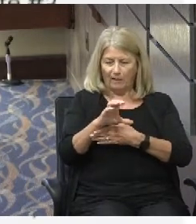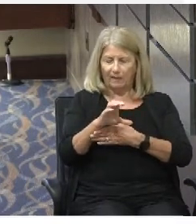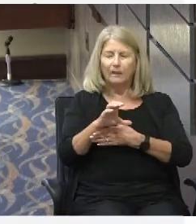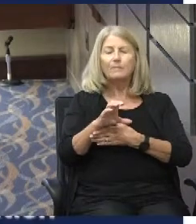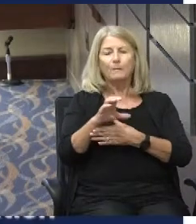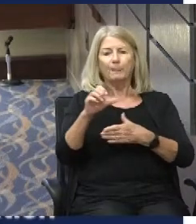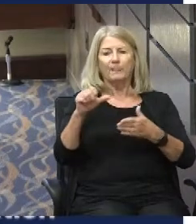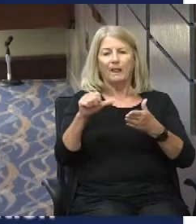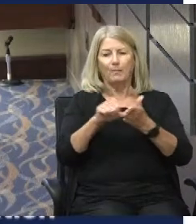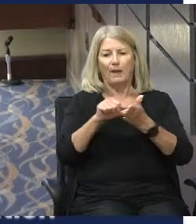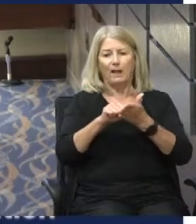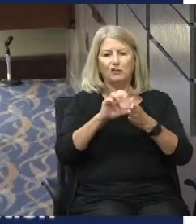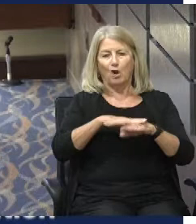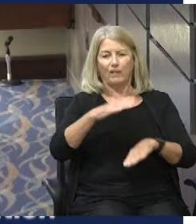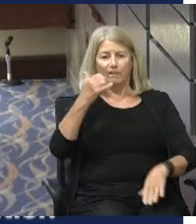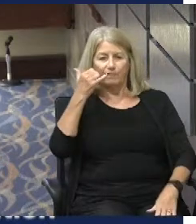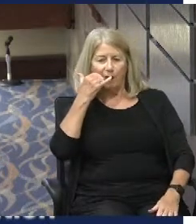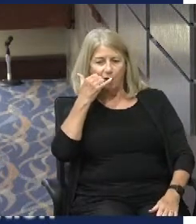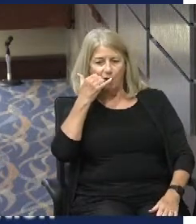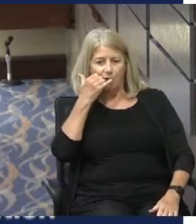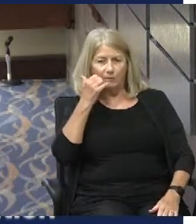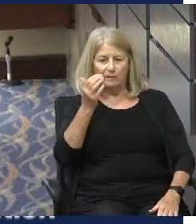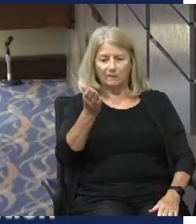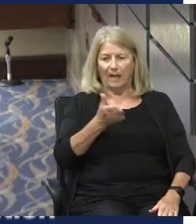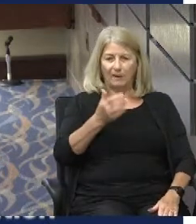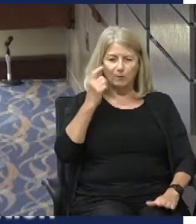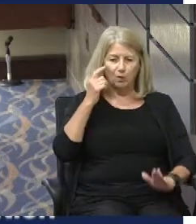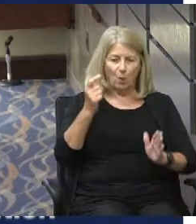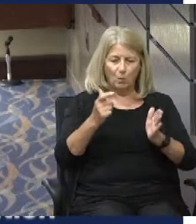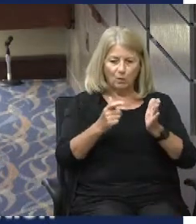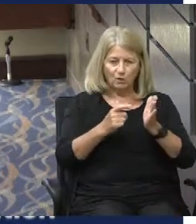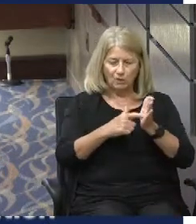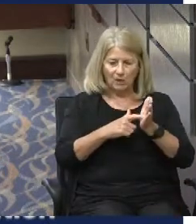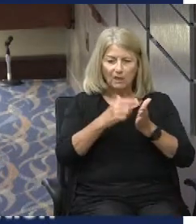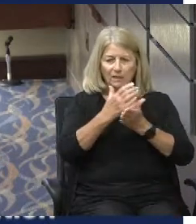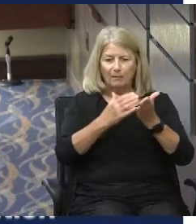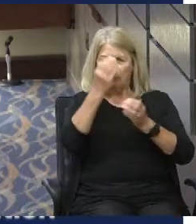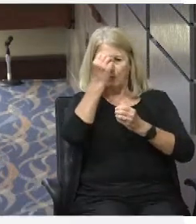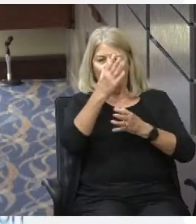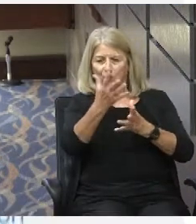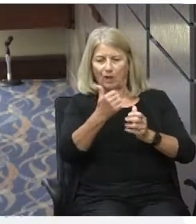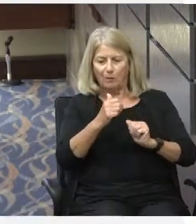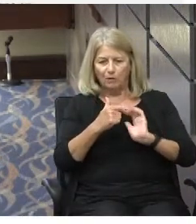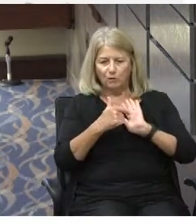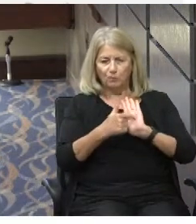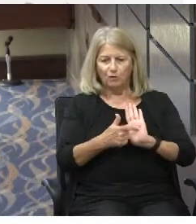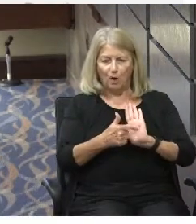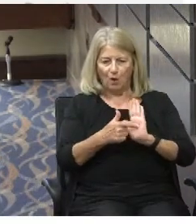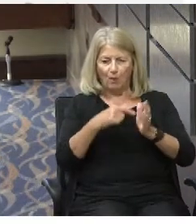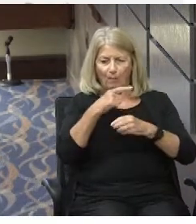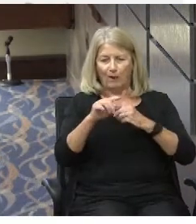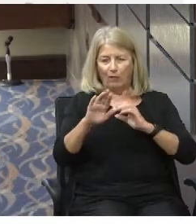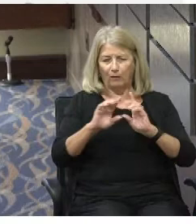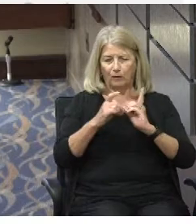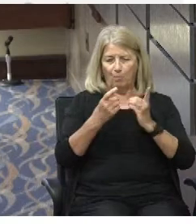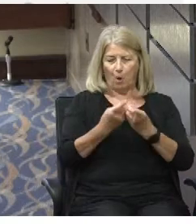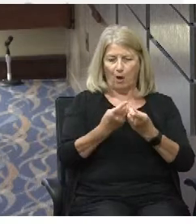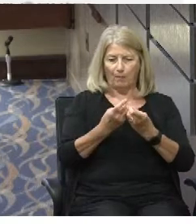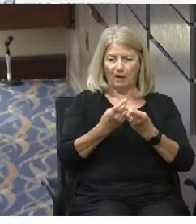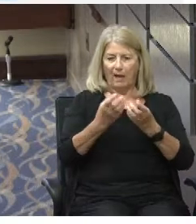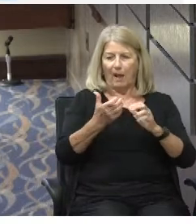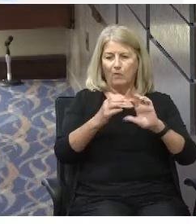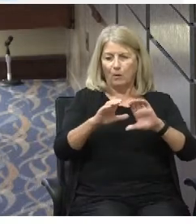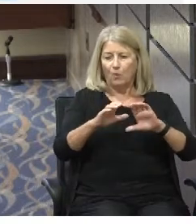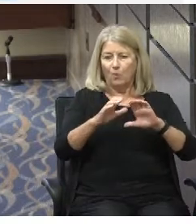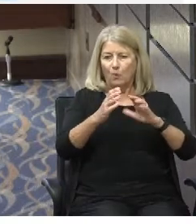device. Splash pad notices, so some information that they wanted to highlight specifically about their department, how you want to find a